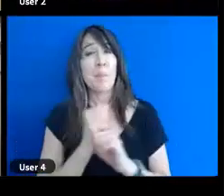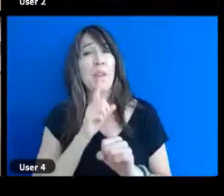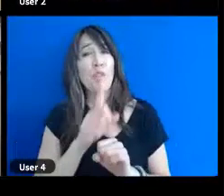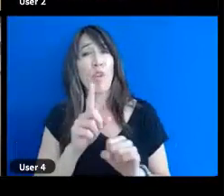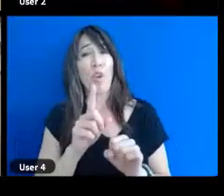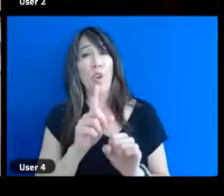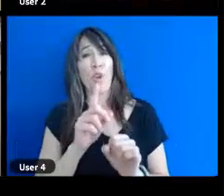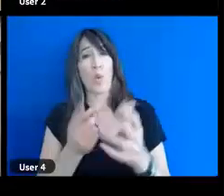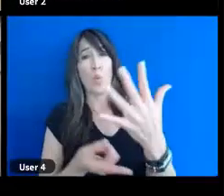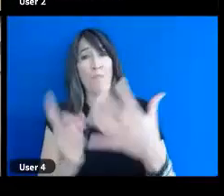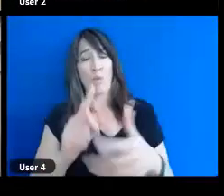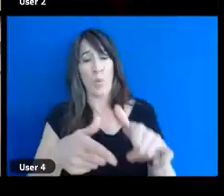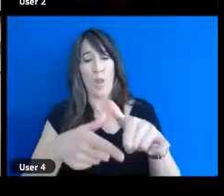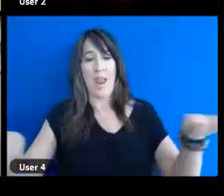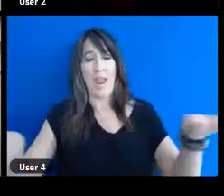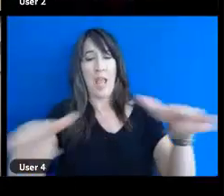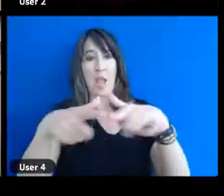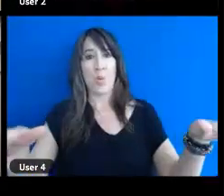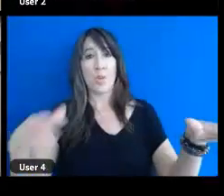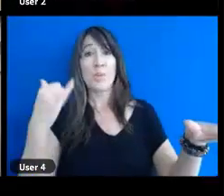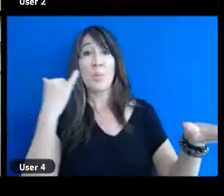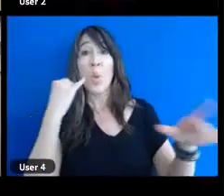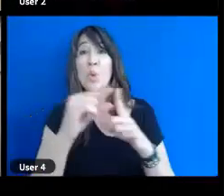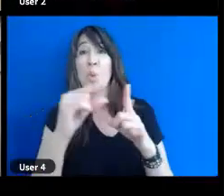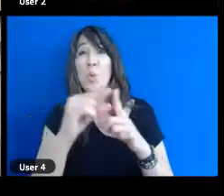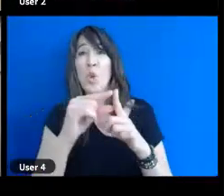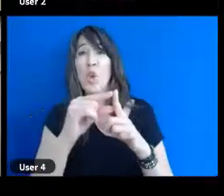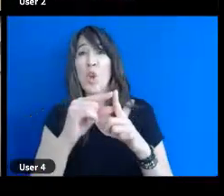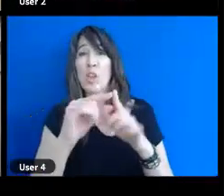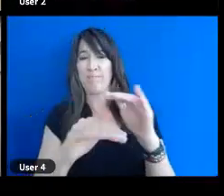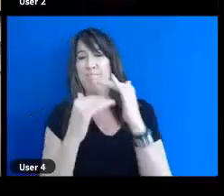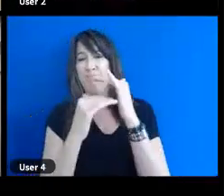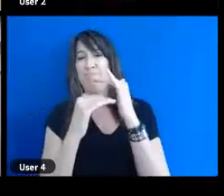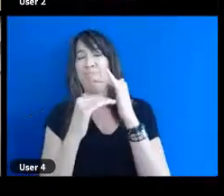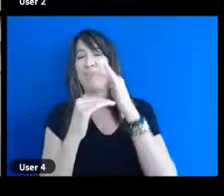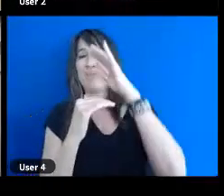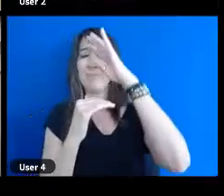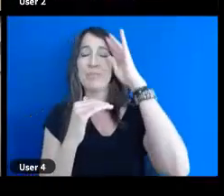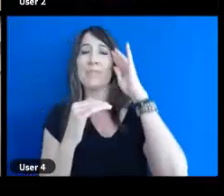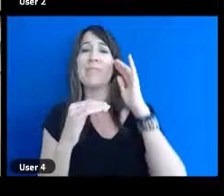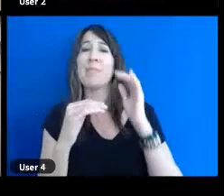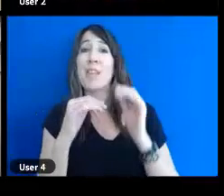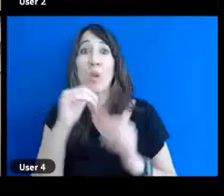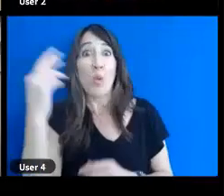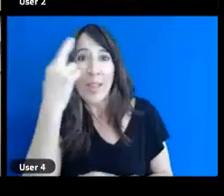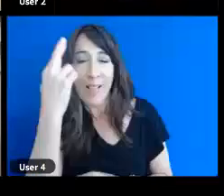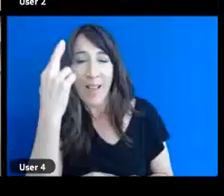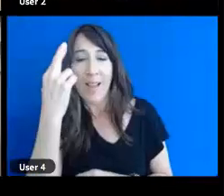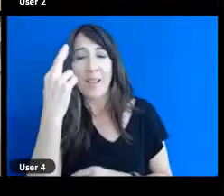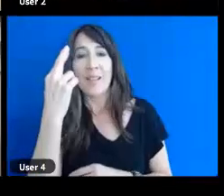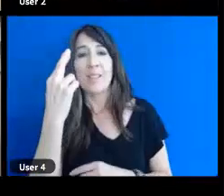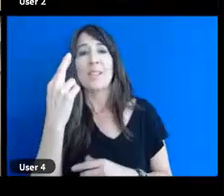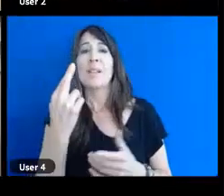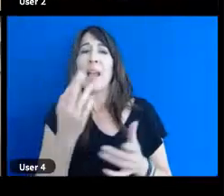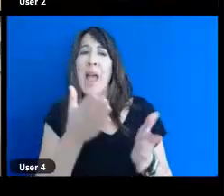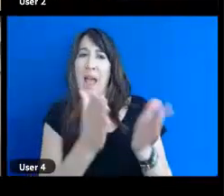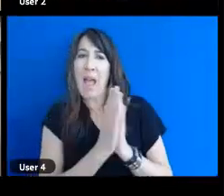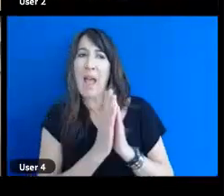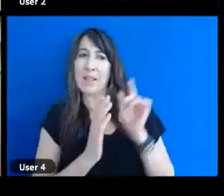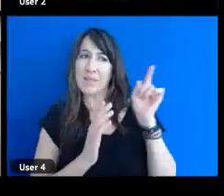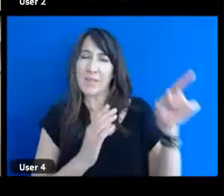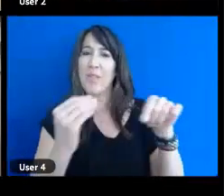Language. Another key thing before posting your job is to review the language in your job description for anything that's not inclusive. You